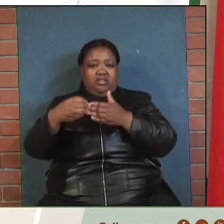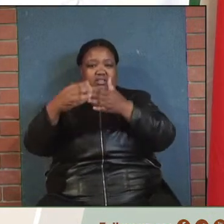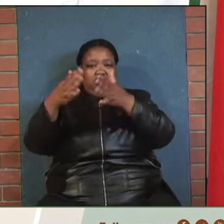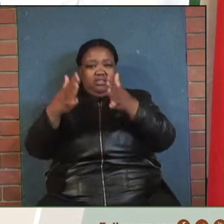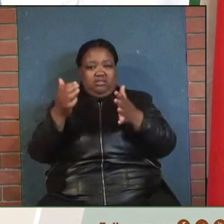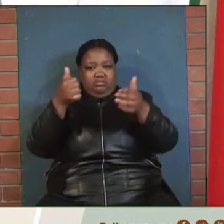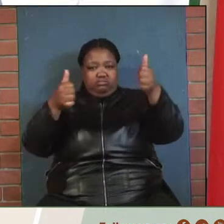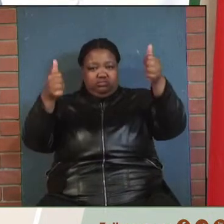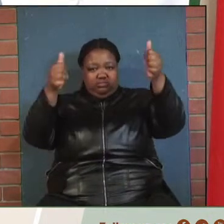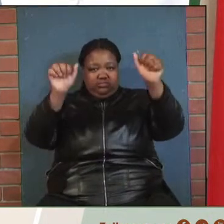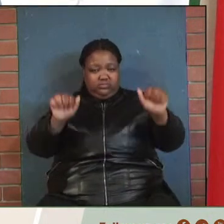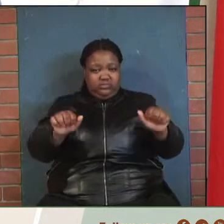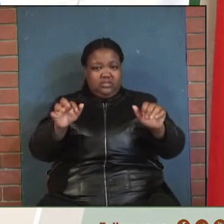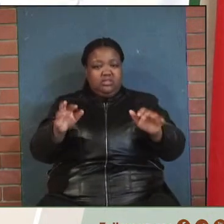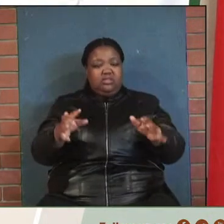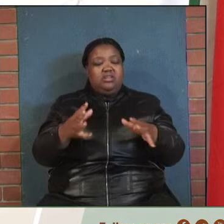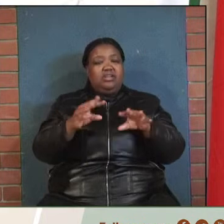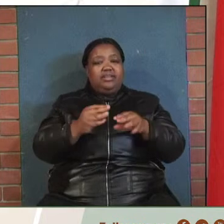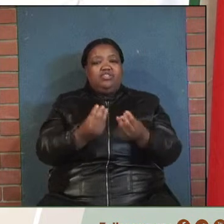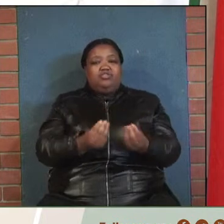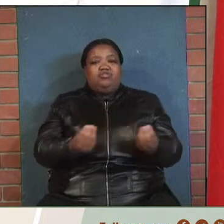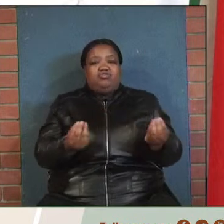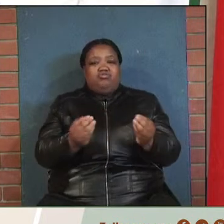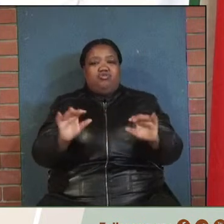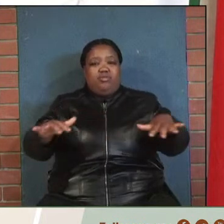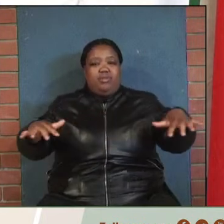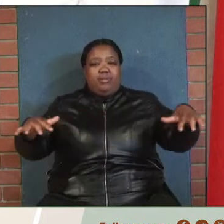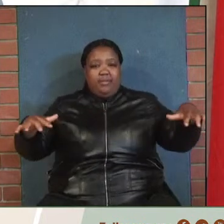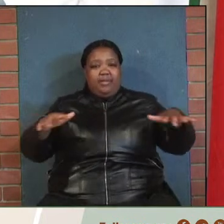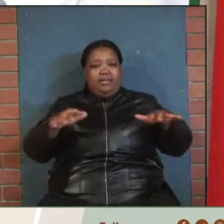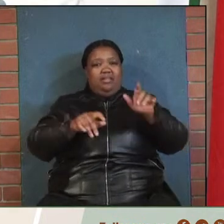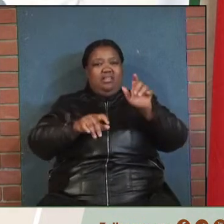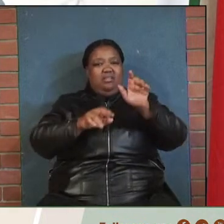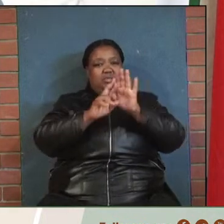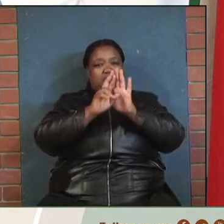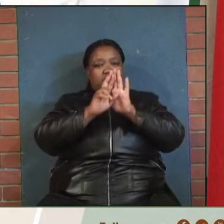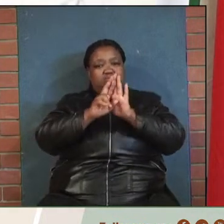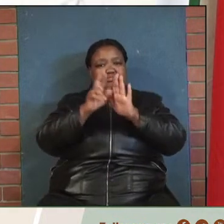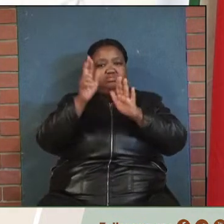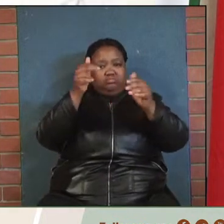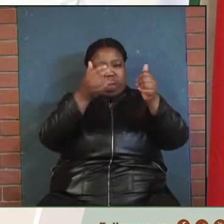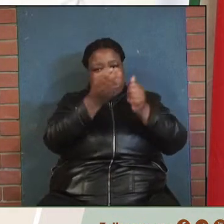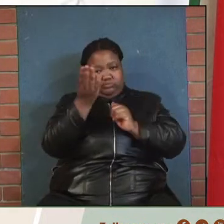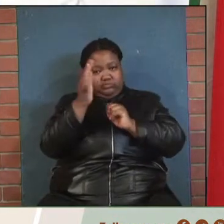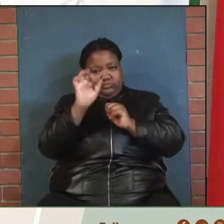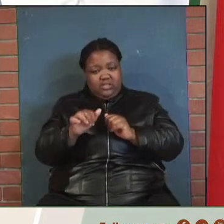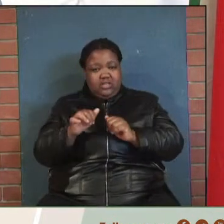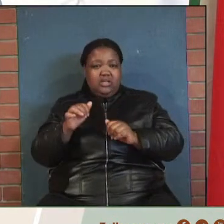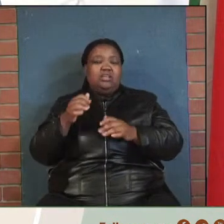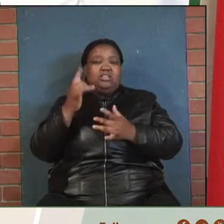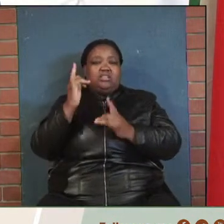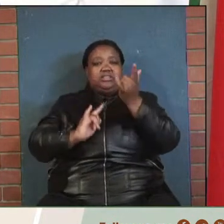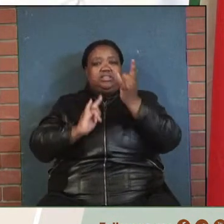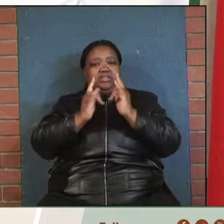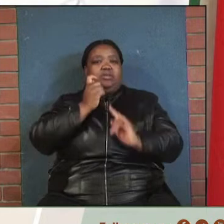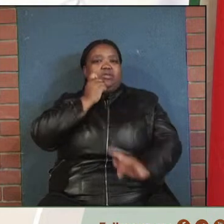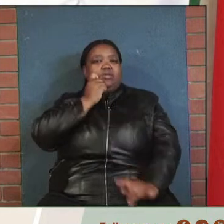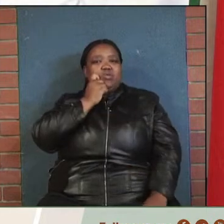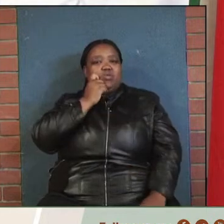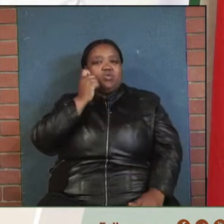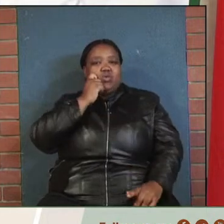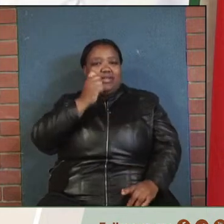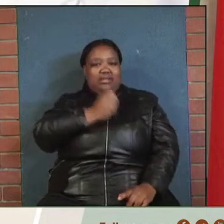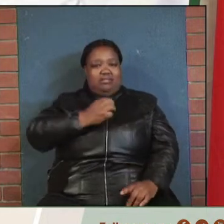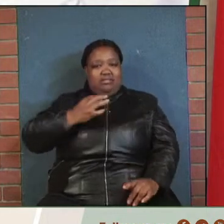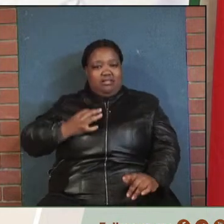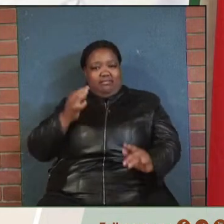Representative for the Children's Parliament, officials from the city of Tshwane, and all